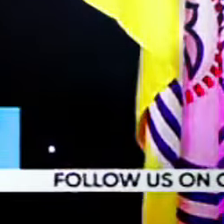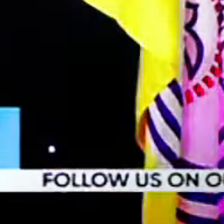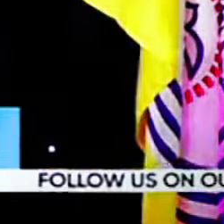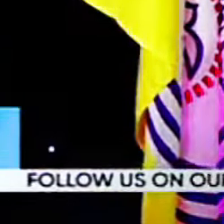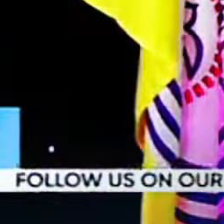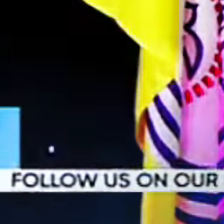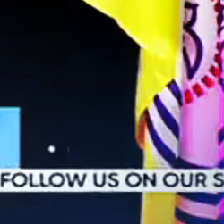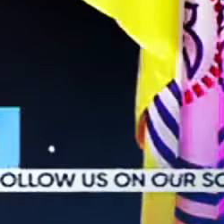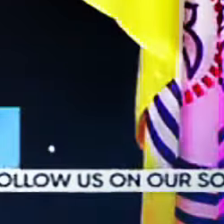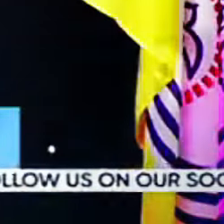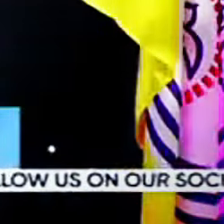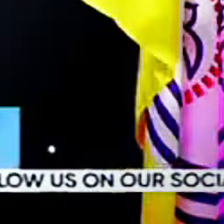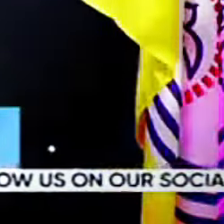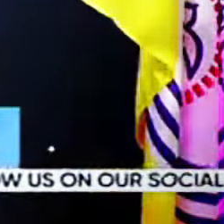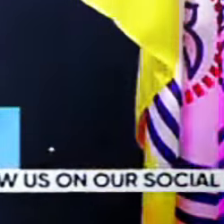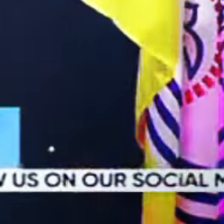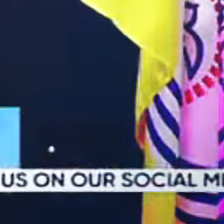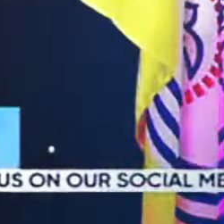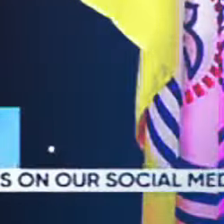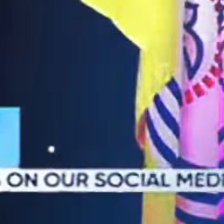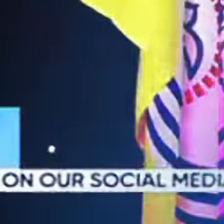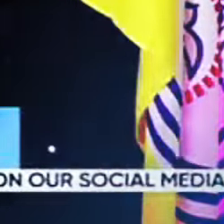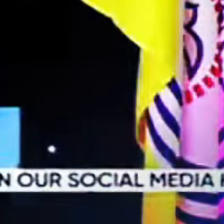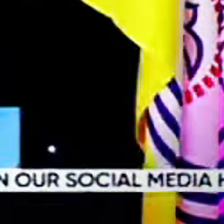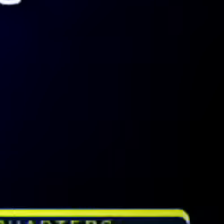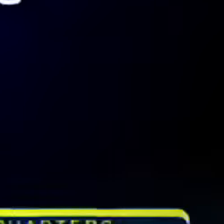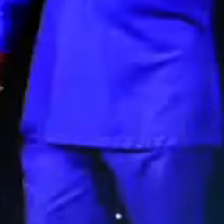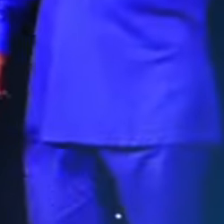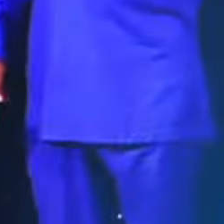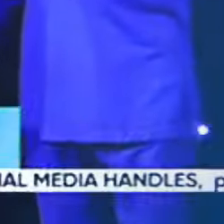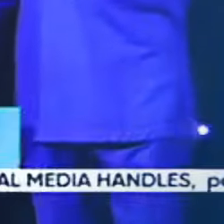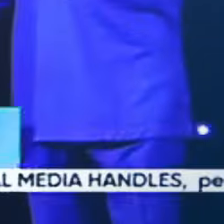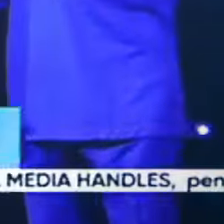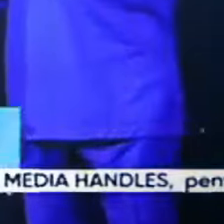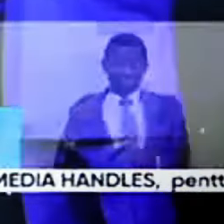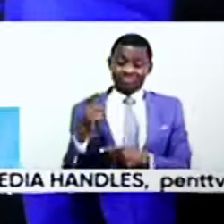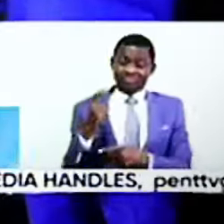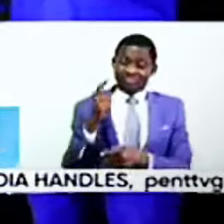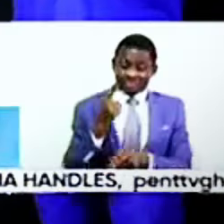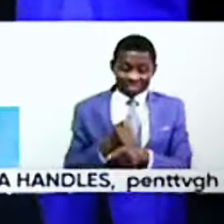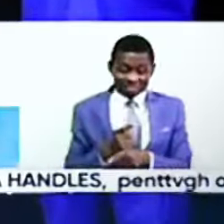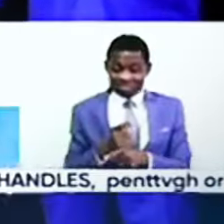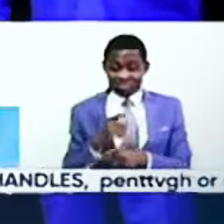po. This one, Ravi Sagarais will say that. Openina wab.